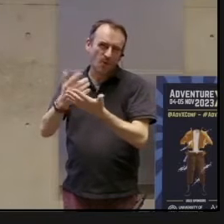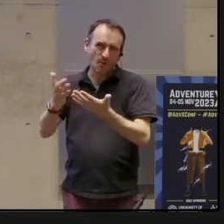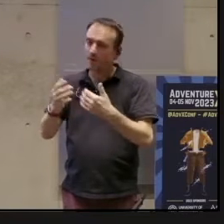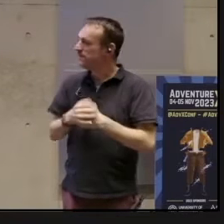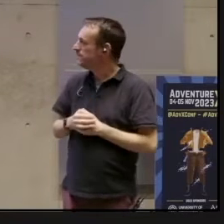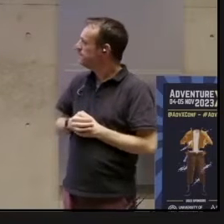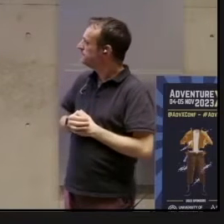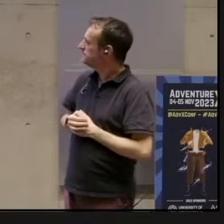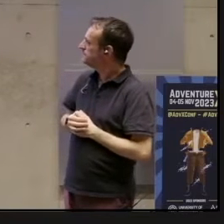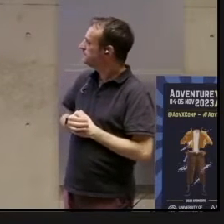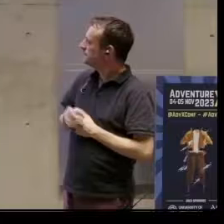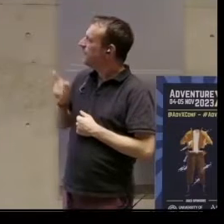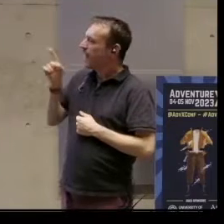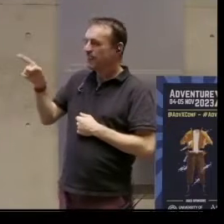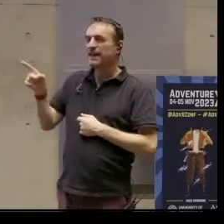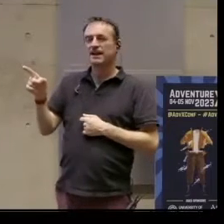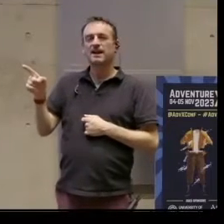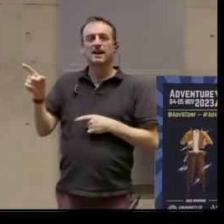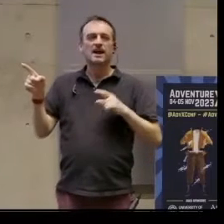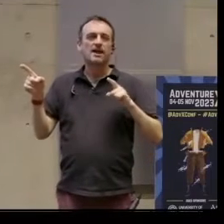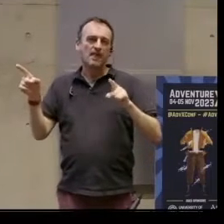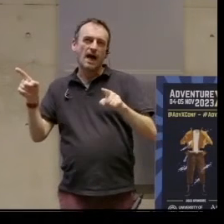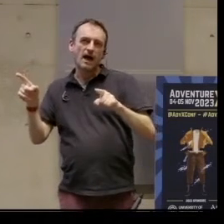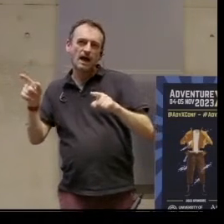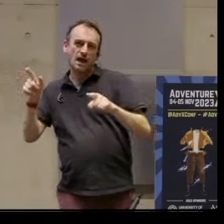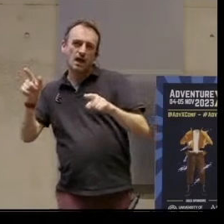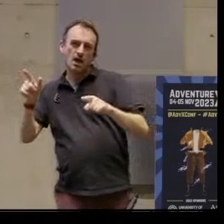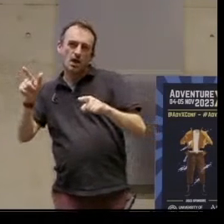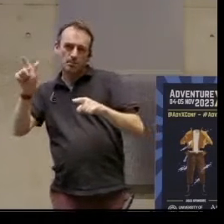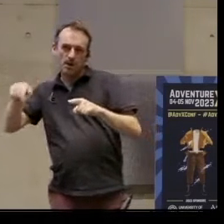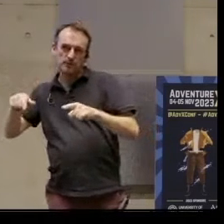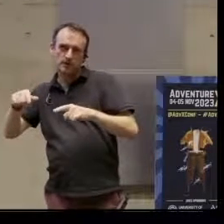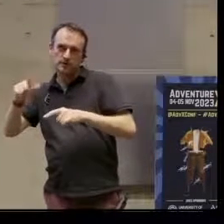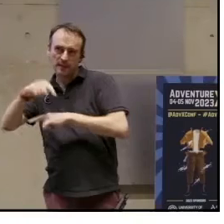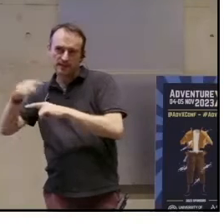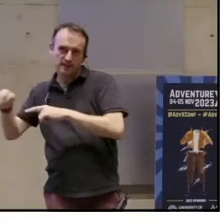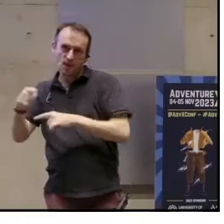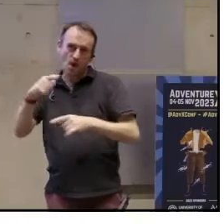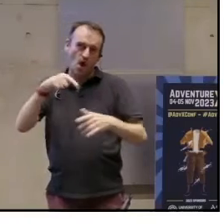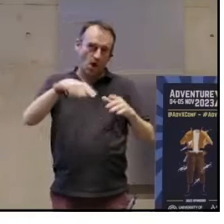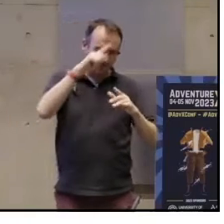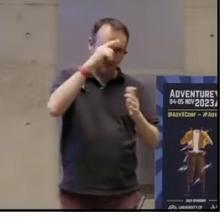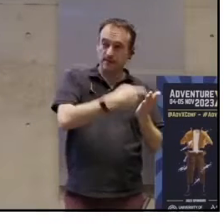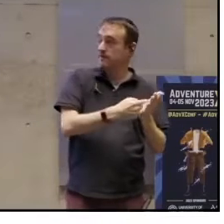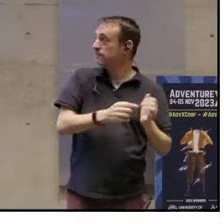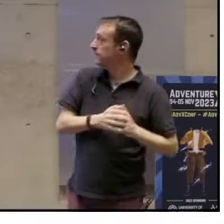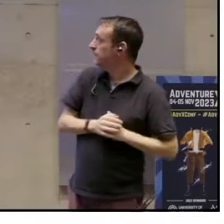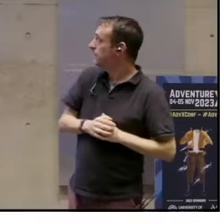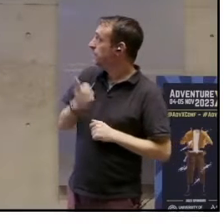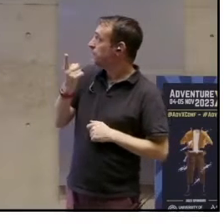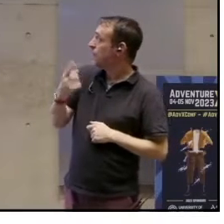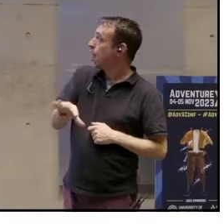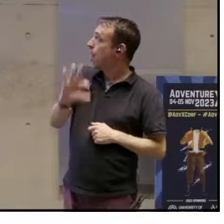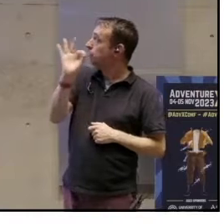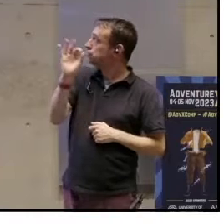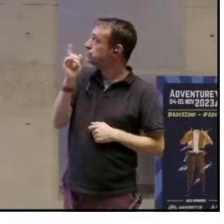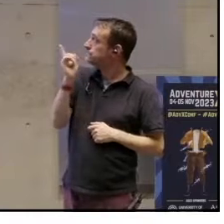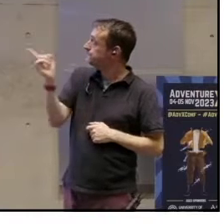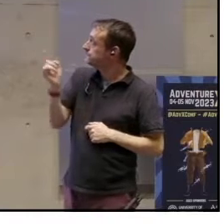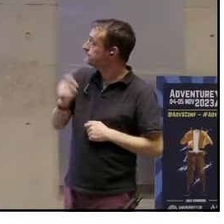that. Okay? So, moving on. Doesn't have to escalate. So there you go. There's one option. Again,